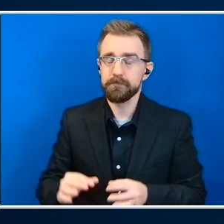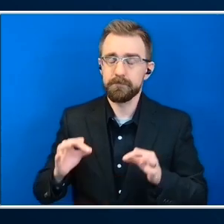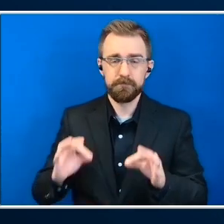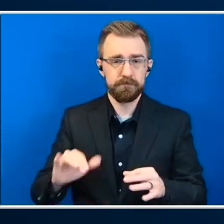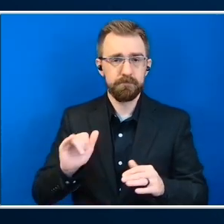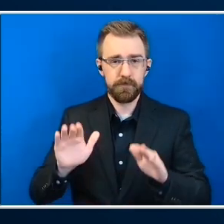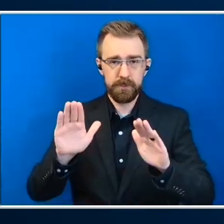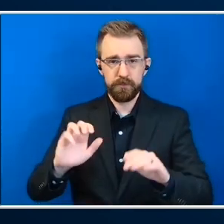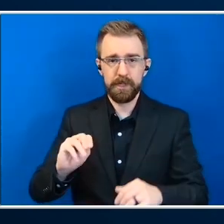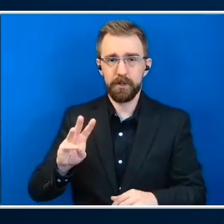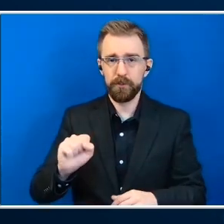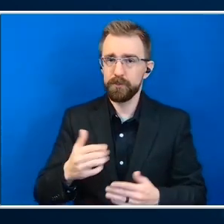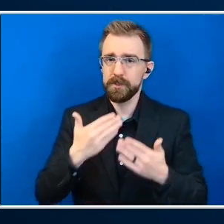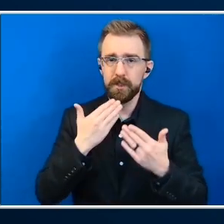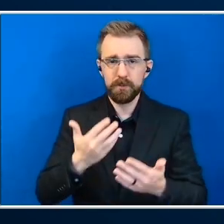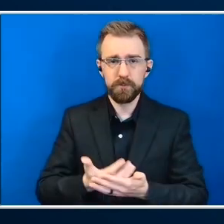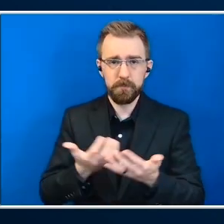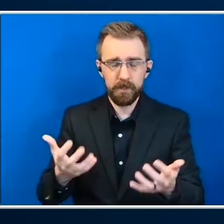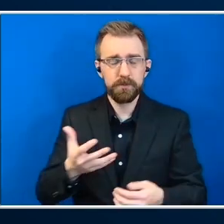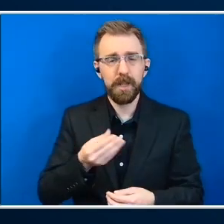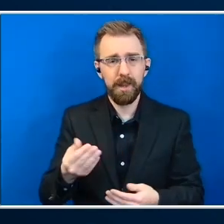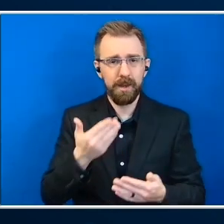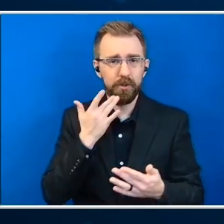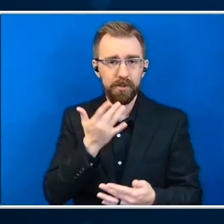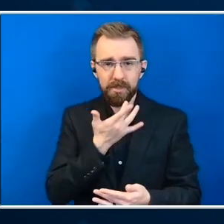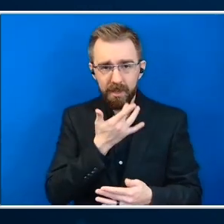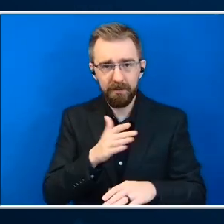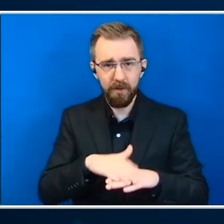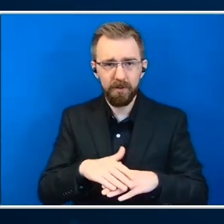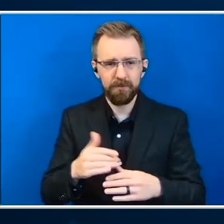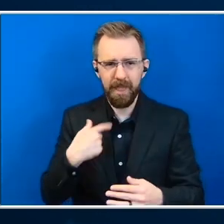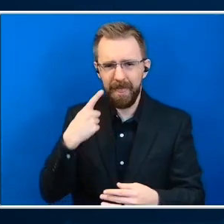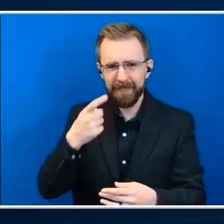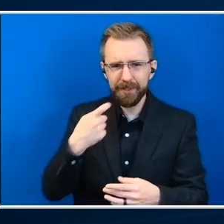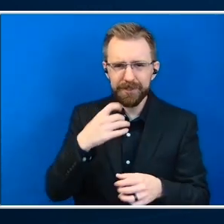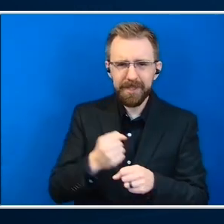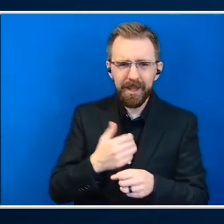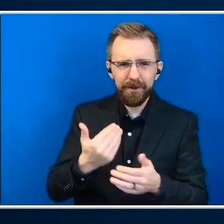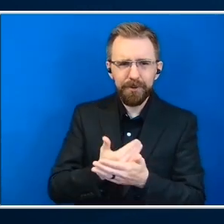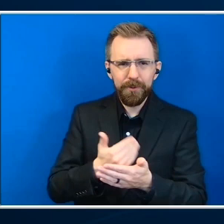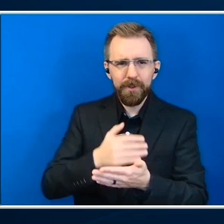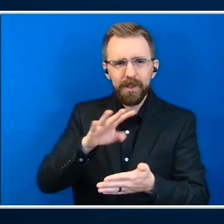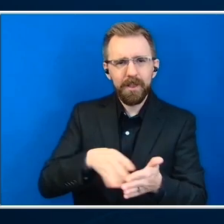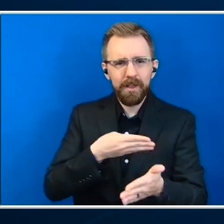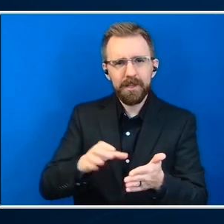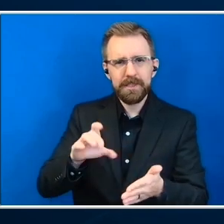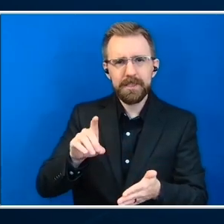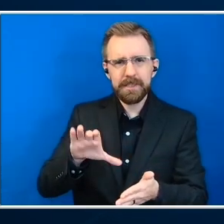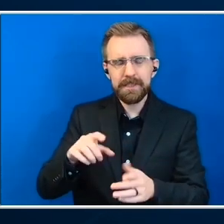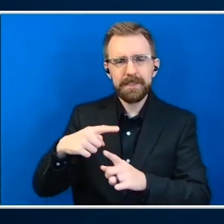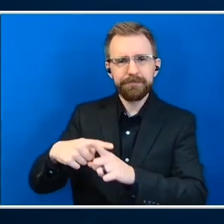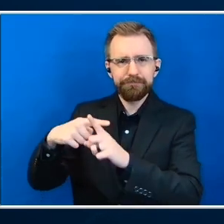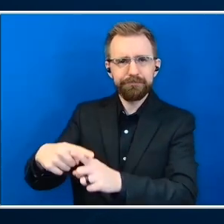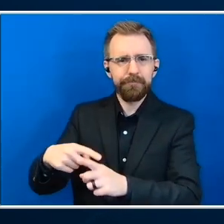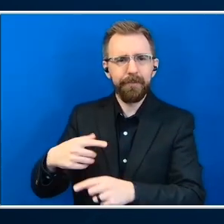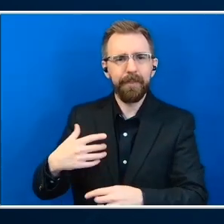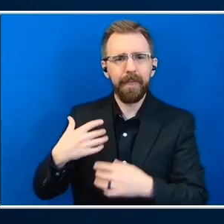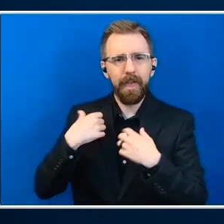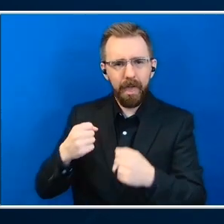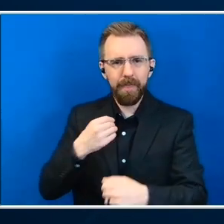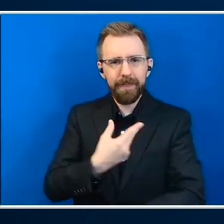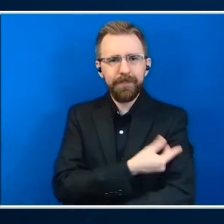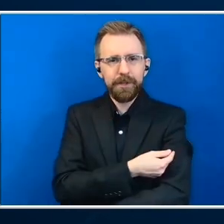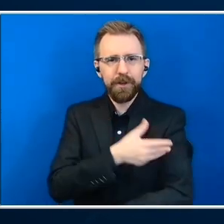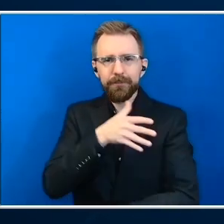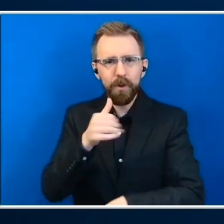Thank you, and good luck on. Well, I think you just got a new grant from the CDC too, targeting health and vaccination of farm workers. Congratulations on